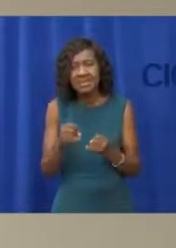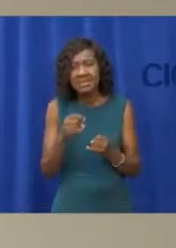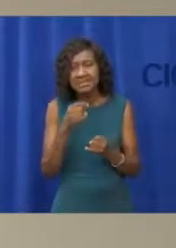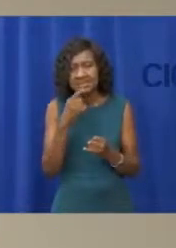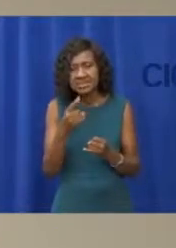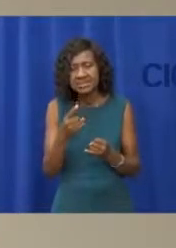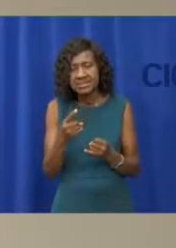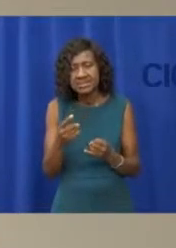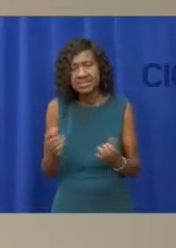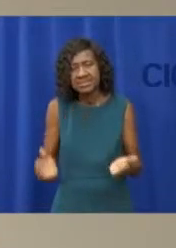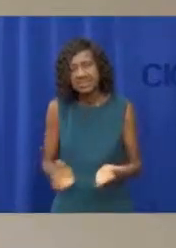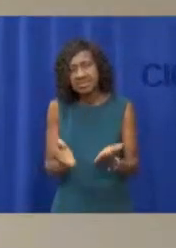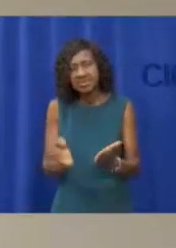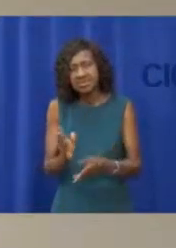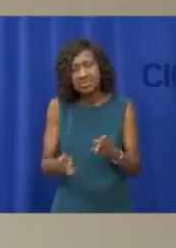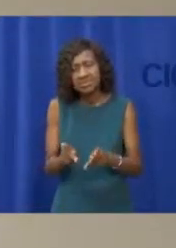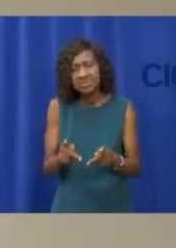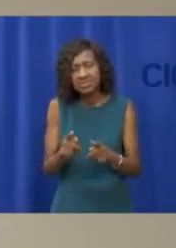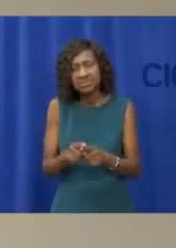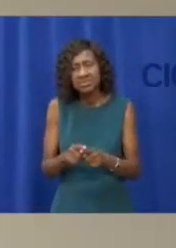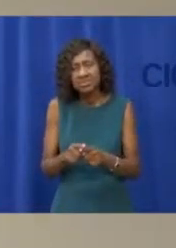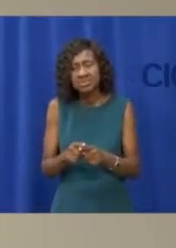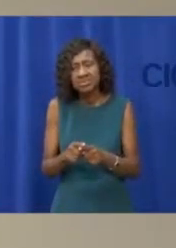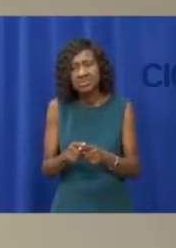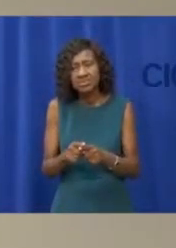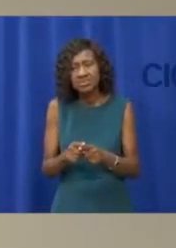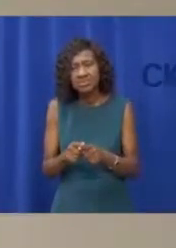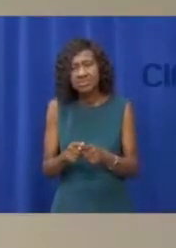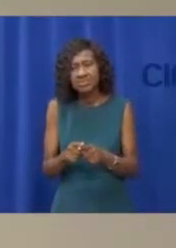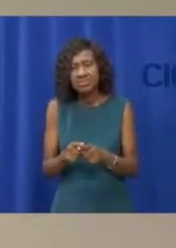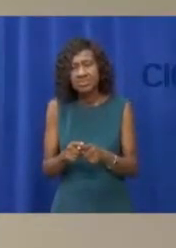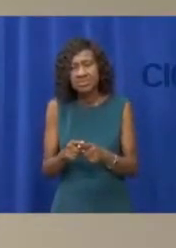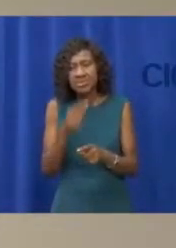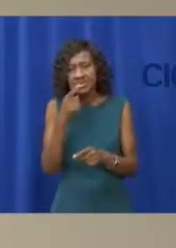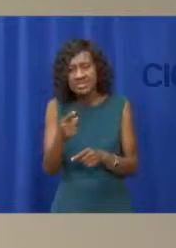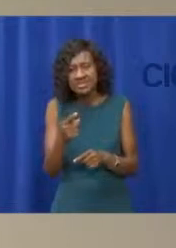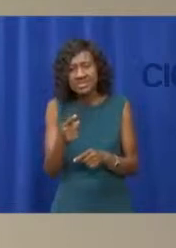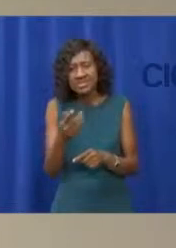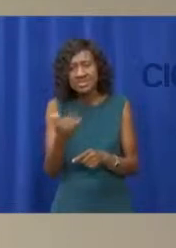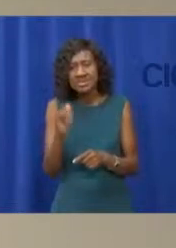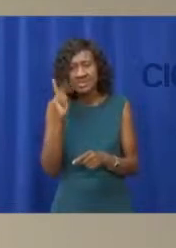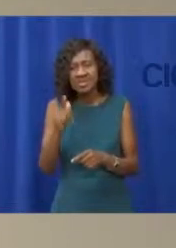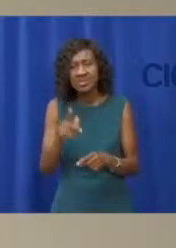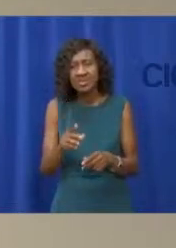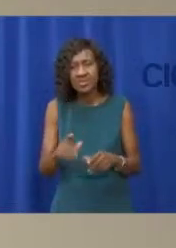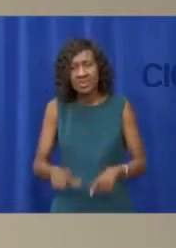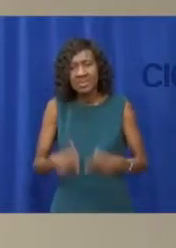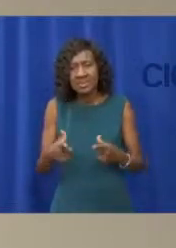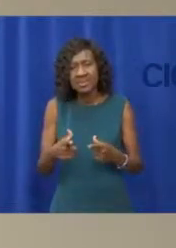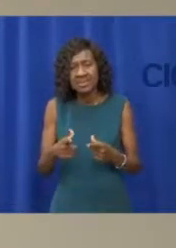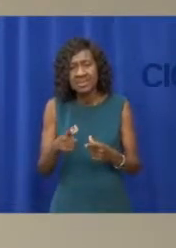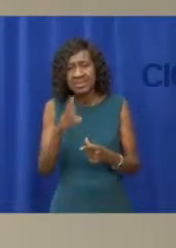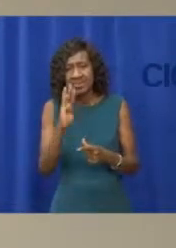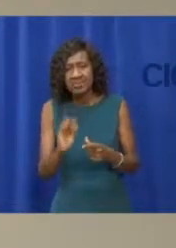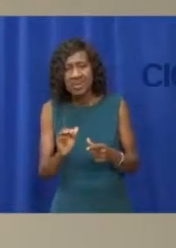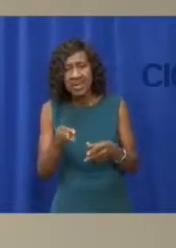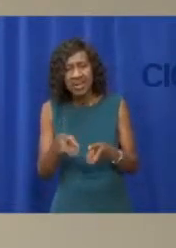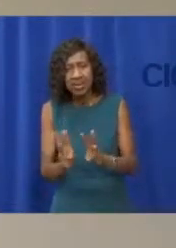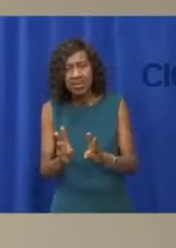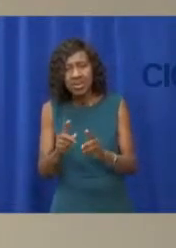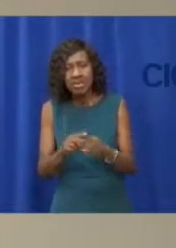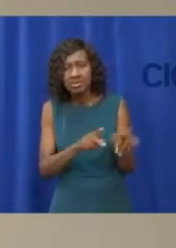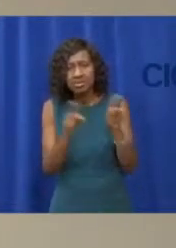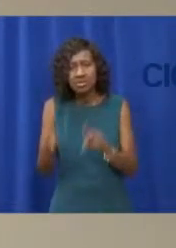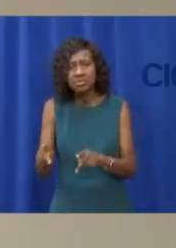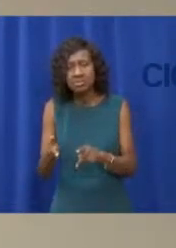a few days ago to rise to the occasion by pledging to live by the principles of putting others first, to remember we